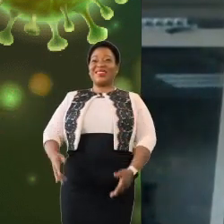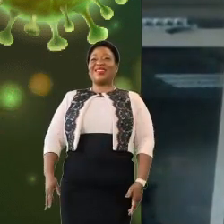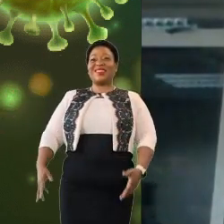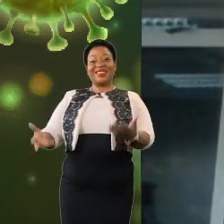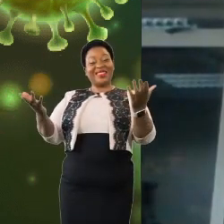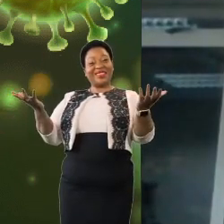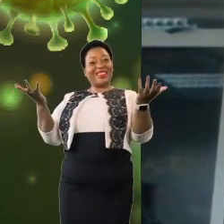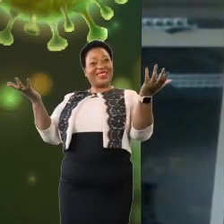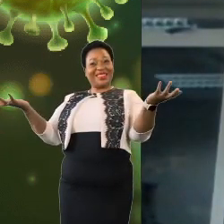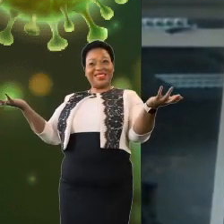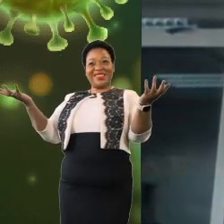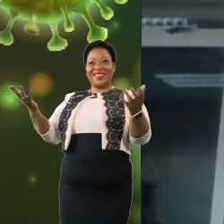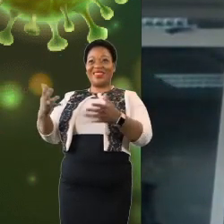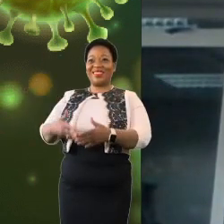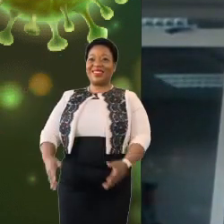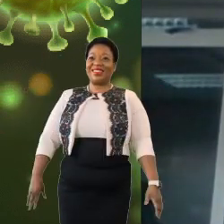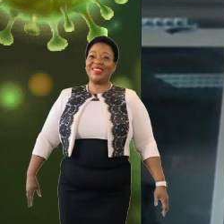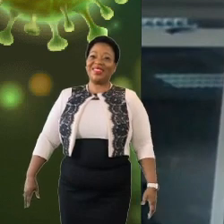ndumiso@tikzn.co.za,